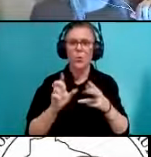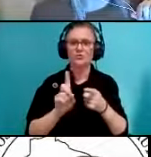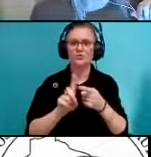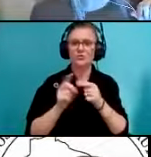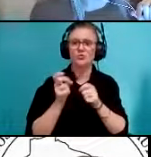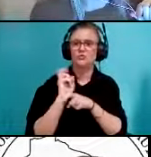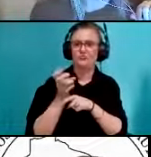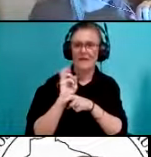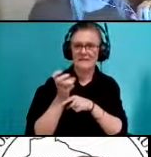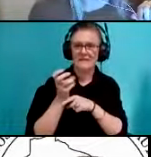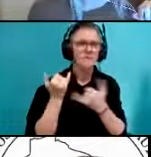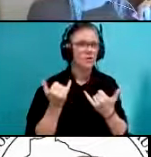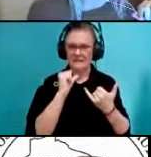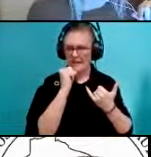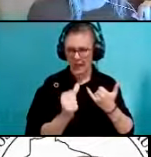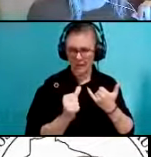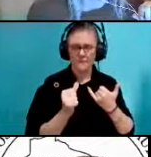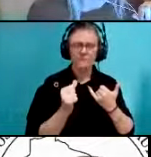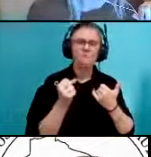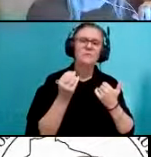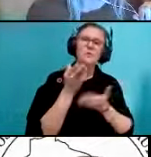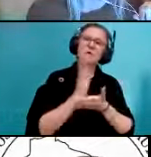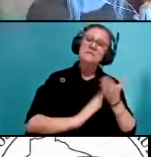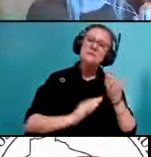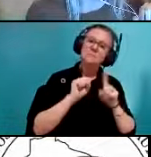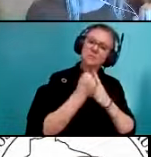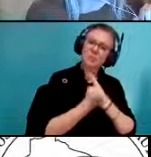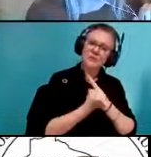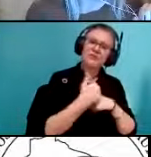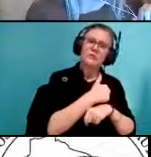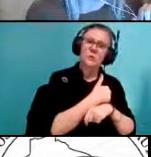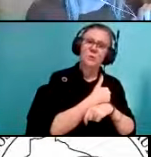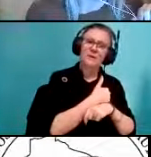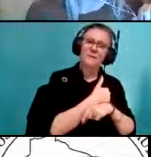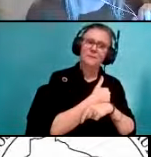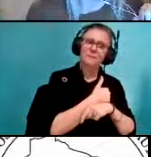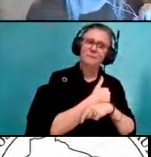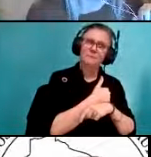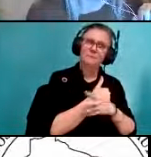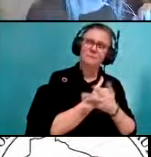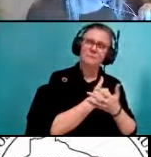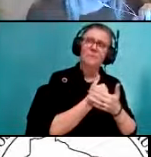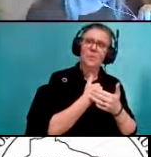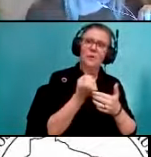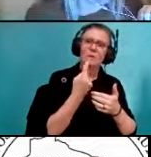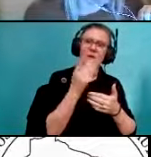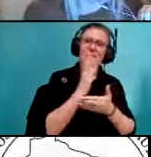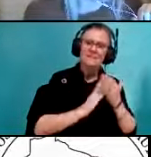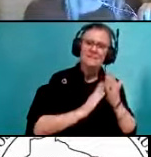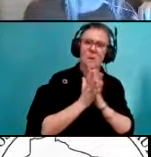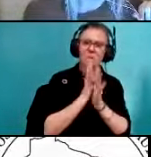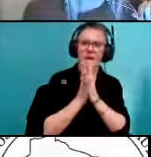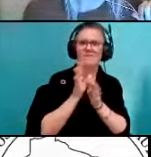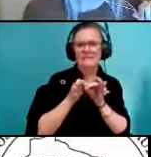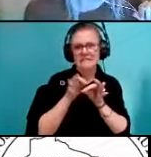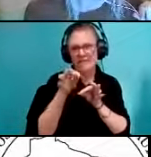isn't currently dedicated to that. So in some cases, we are, we do understand that there will be some traffic